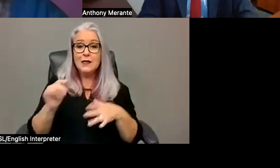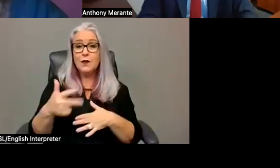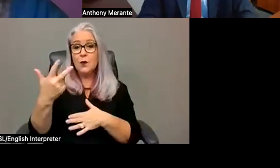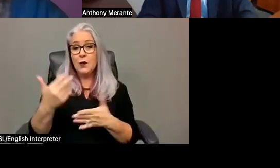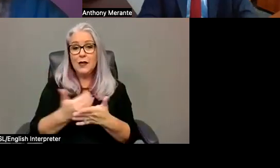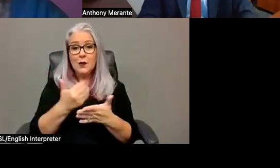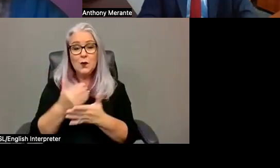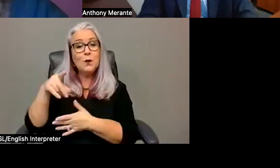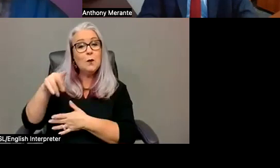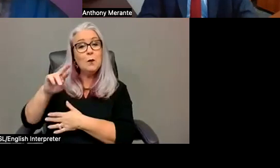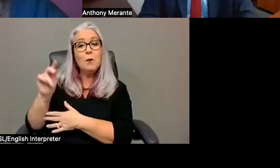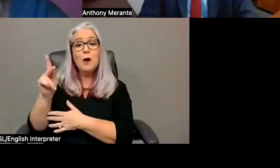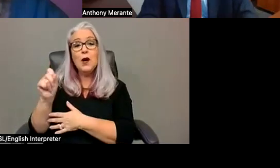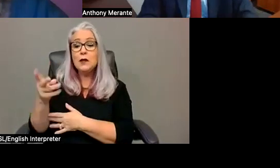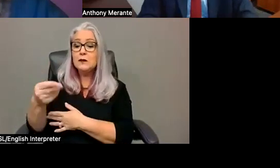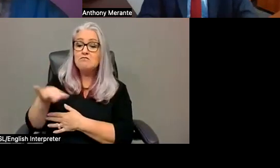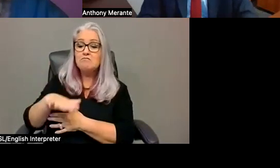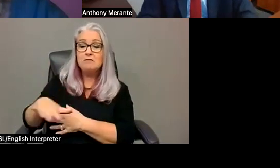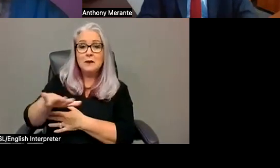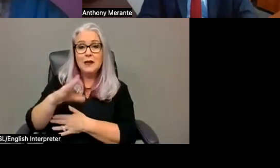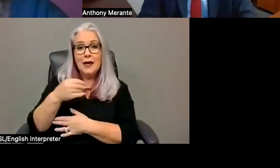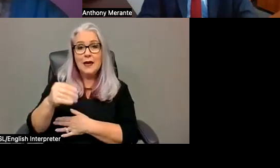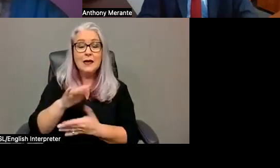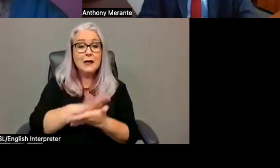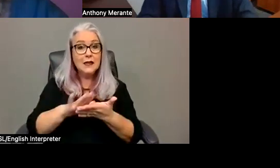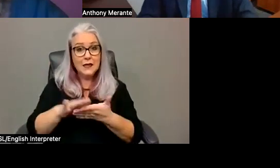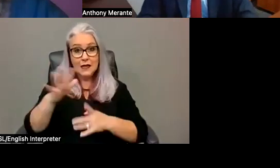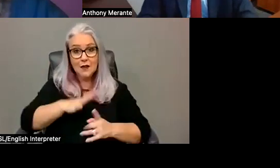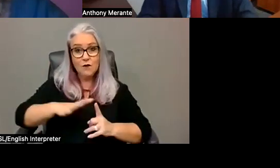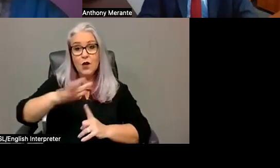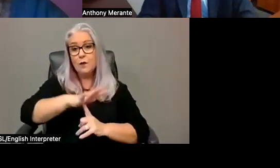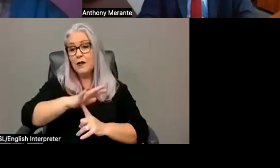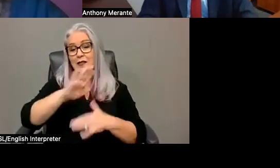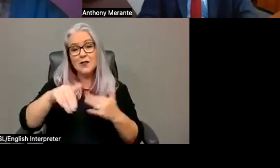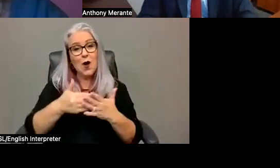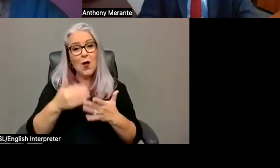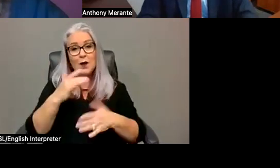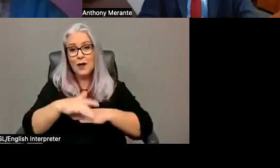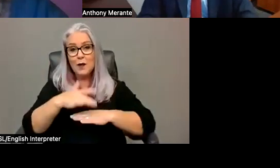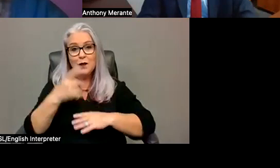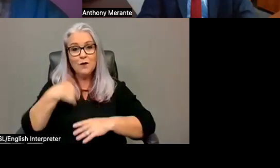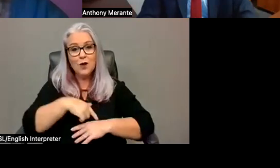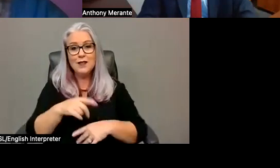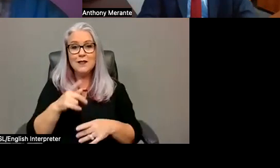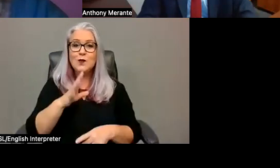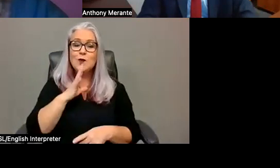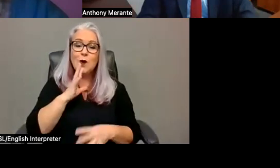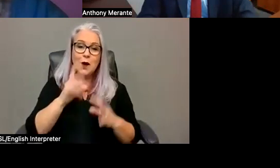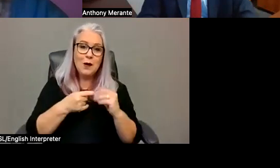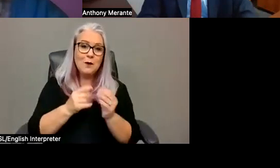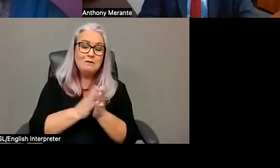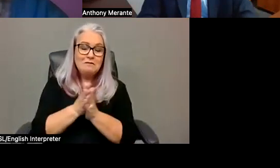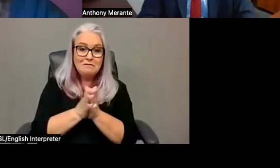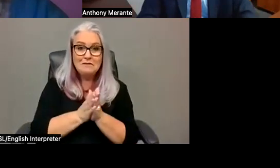course, what we've done in terms of a cleaner environment. It's all there for us to talk about. I can't wait to talk about what